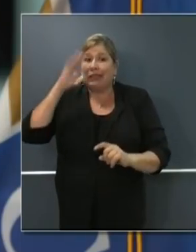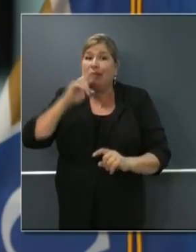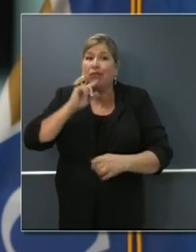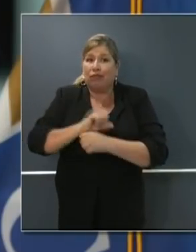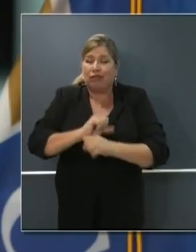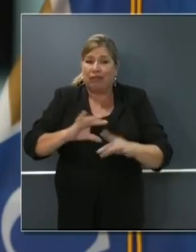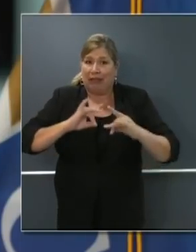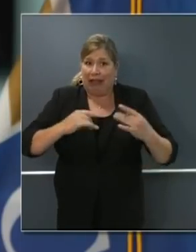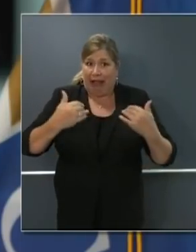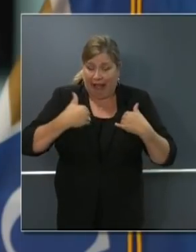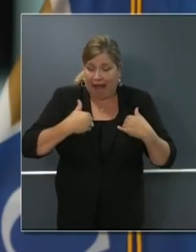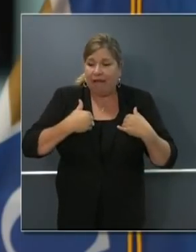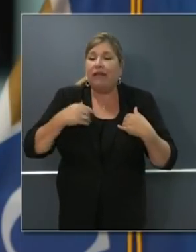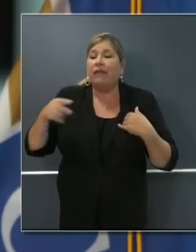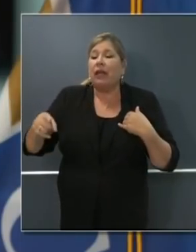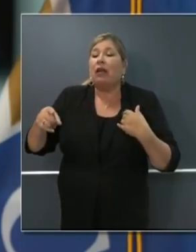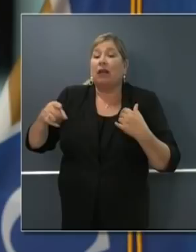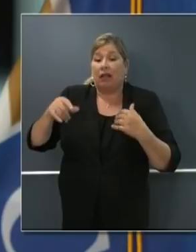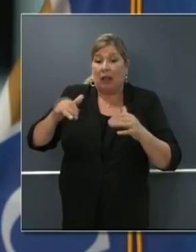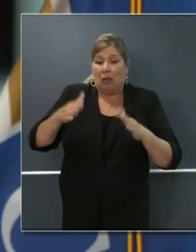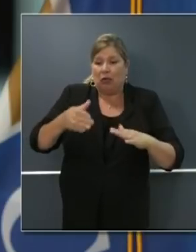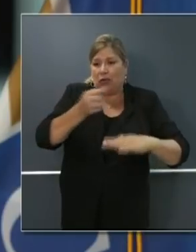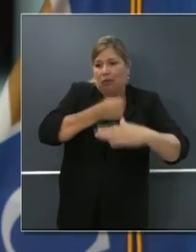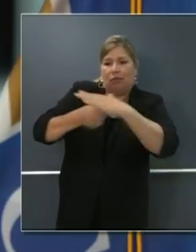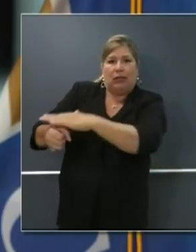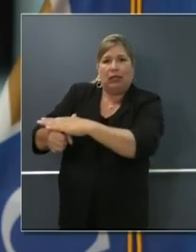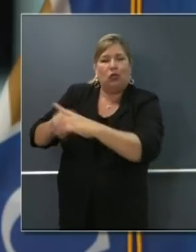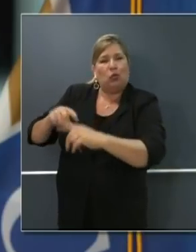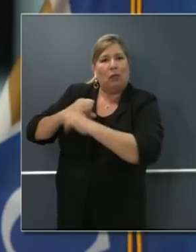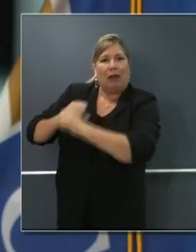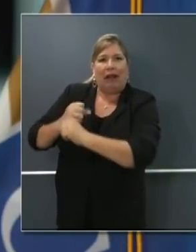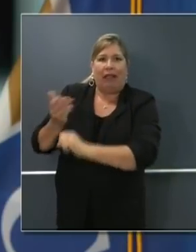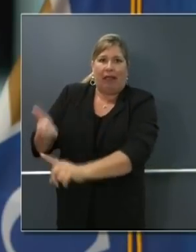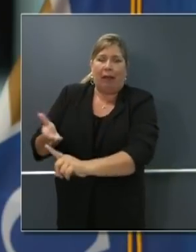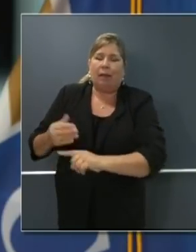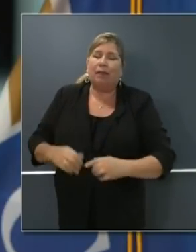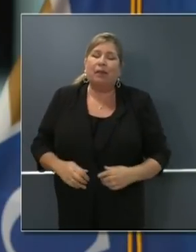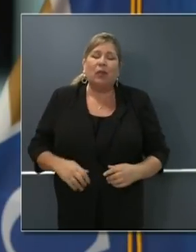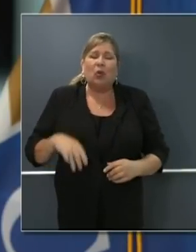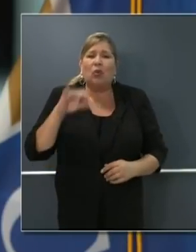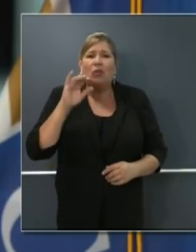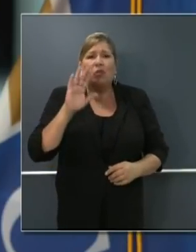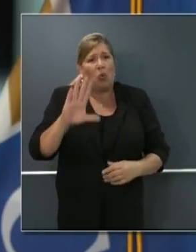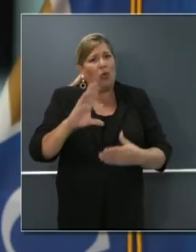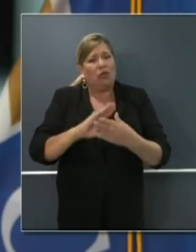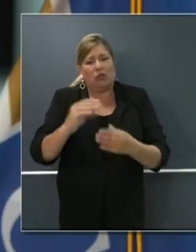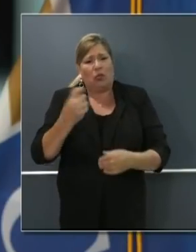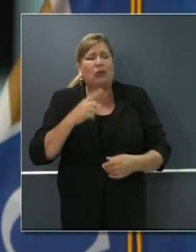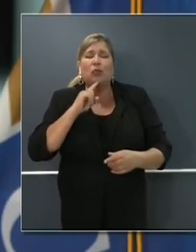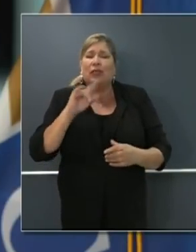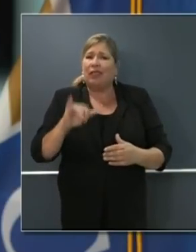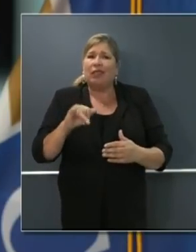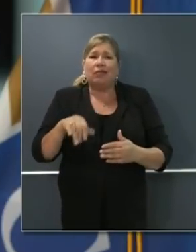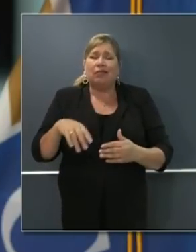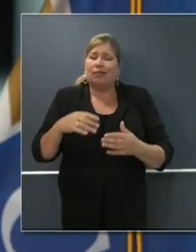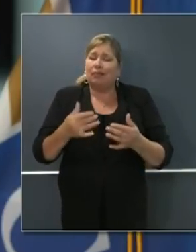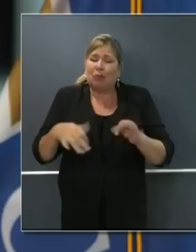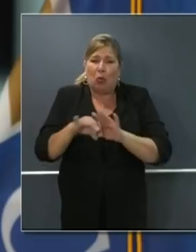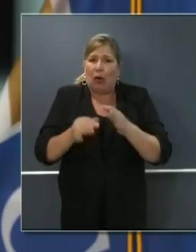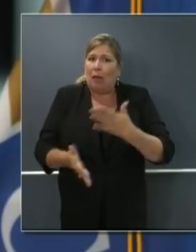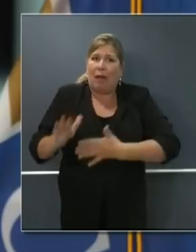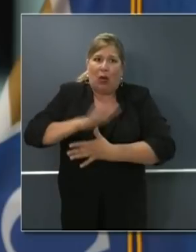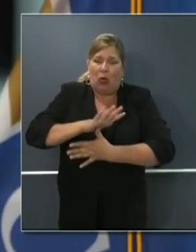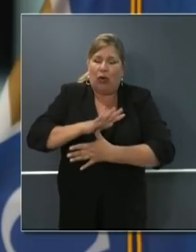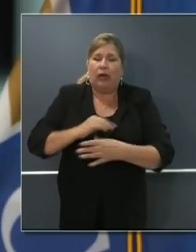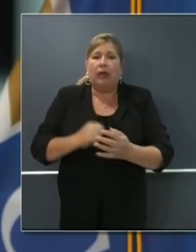sure we can isolate those individuals and protect them. So this is absolutely a top priority, and even with the